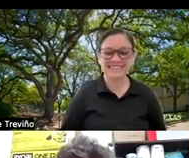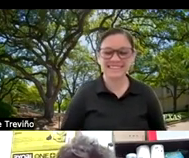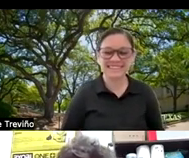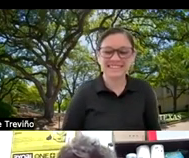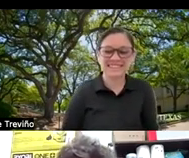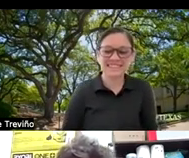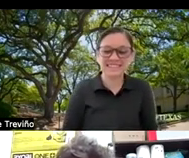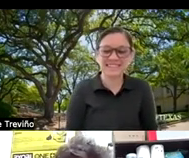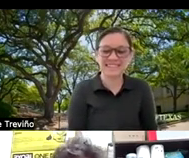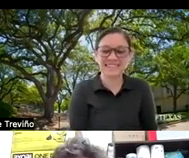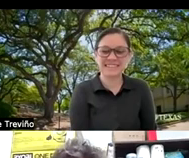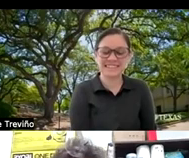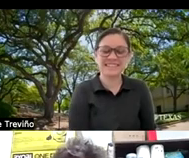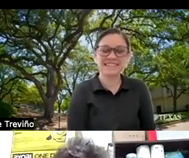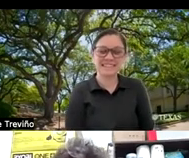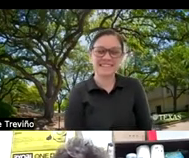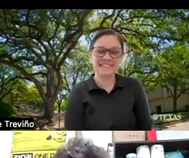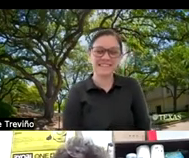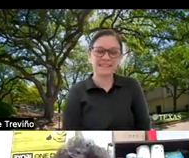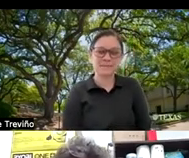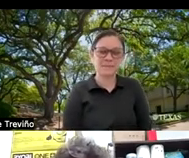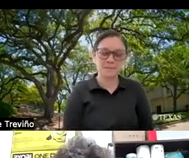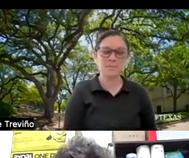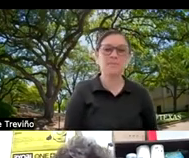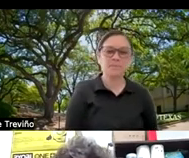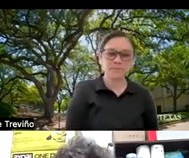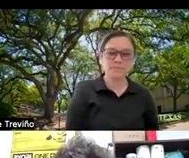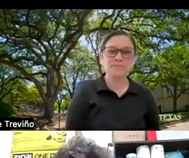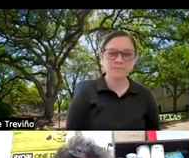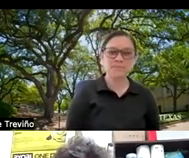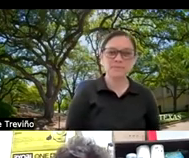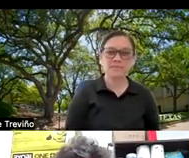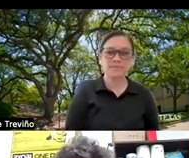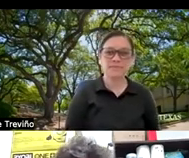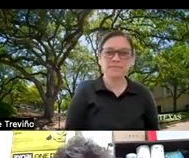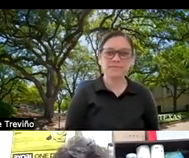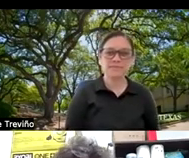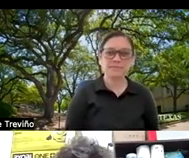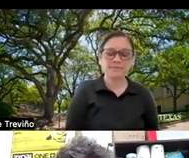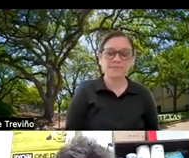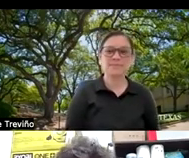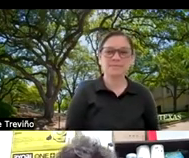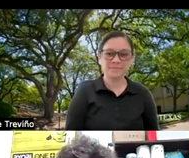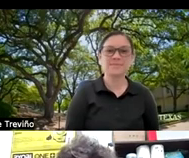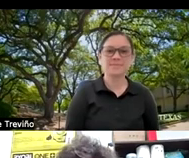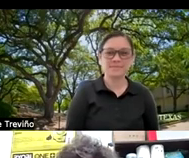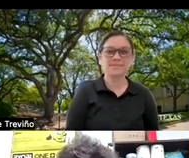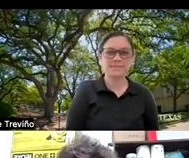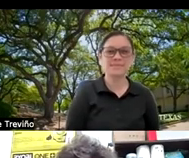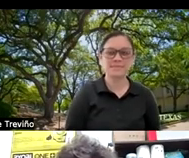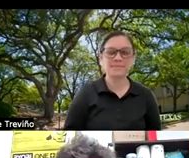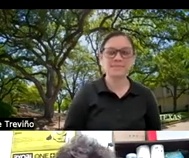So that I just keep that in mind always, because I'm a classroom teacher. Everything is new to